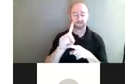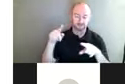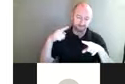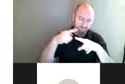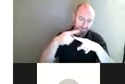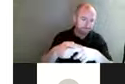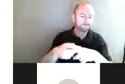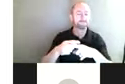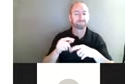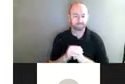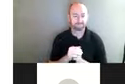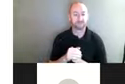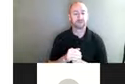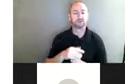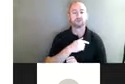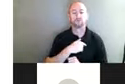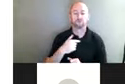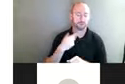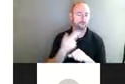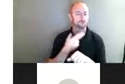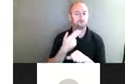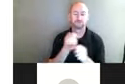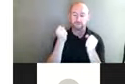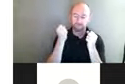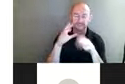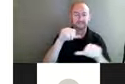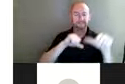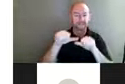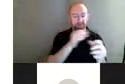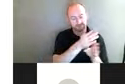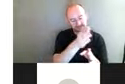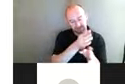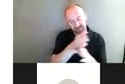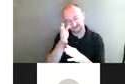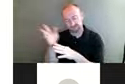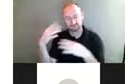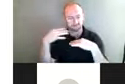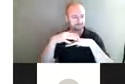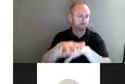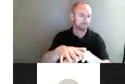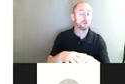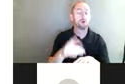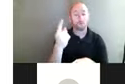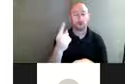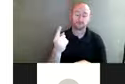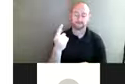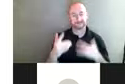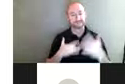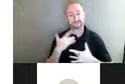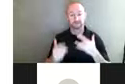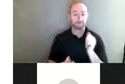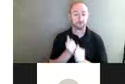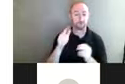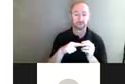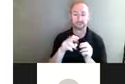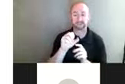cross-sectoral. We cross multiple scientific domains, and one of the things that personally excites me the most about ESIP